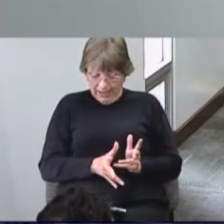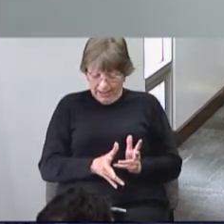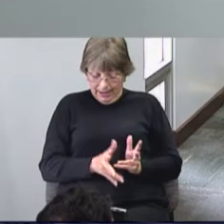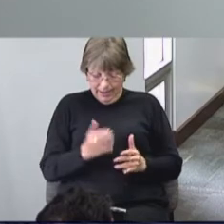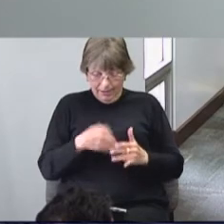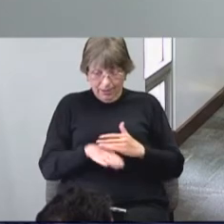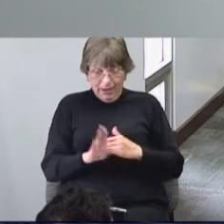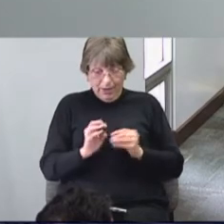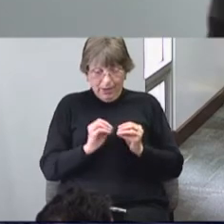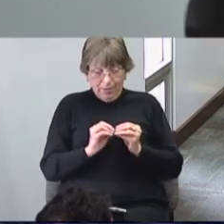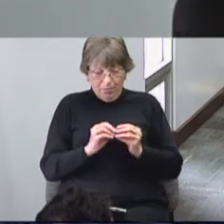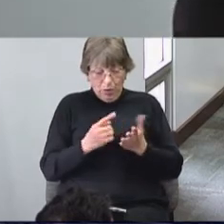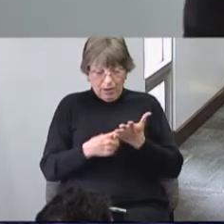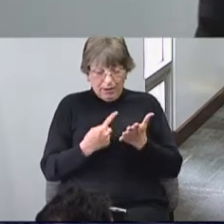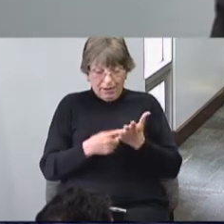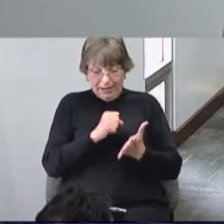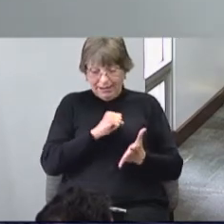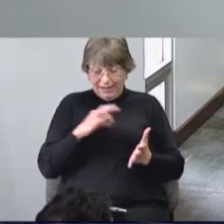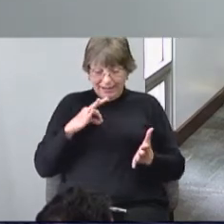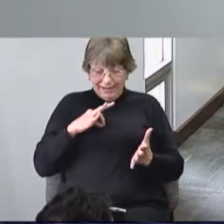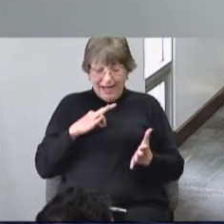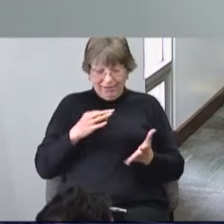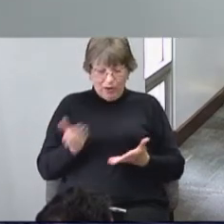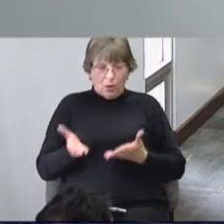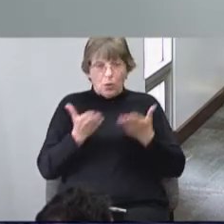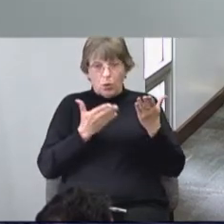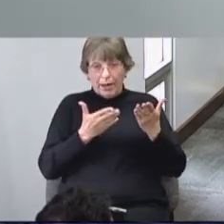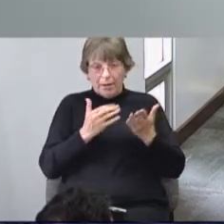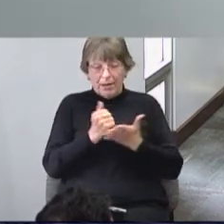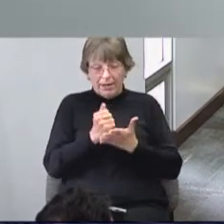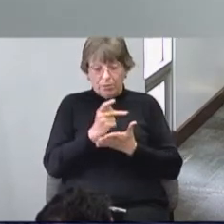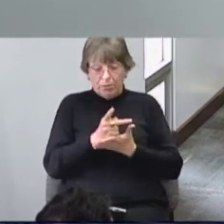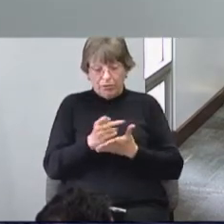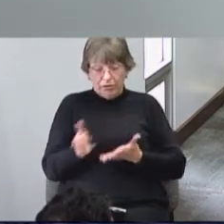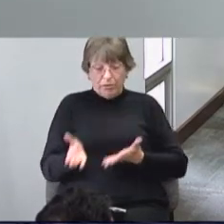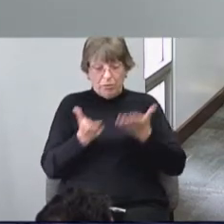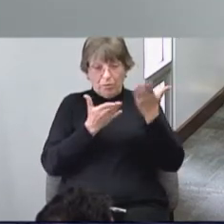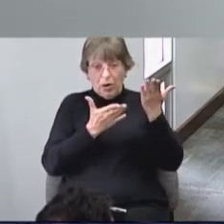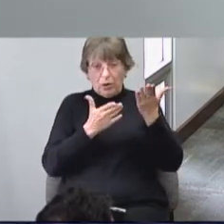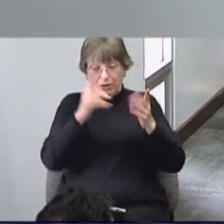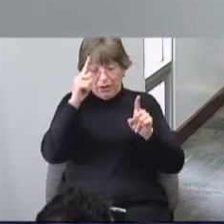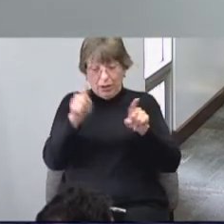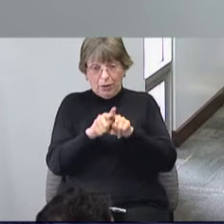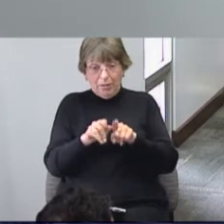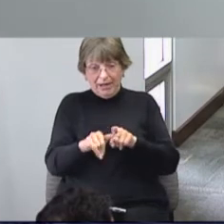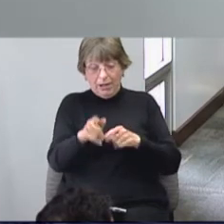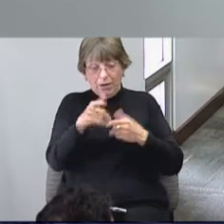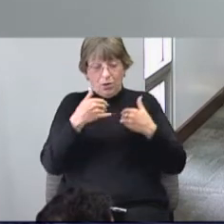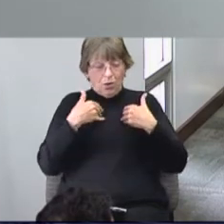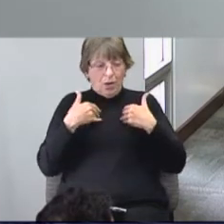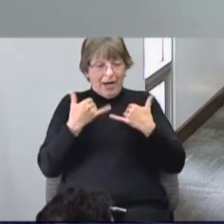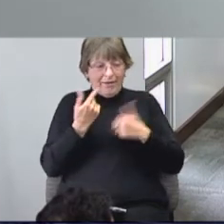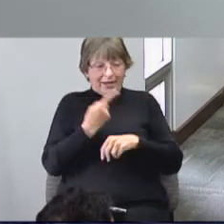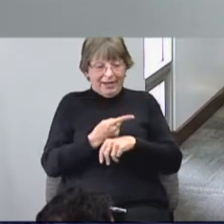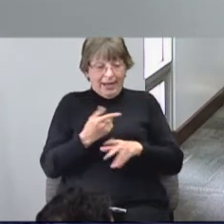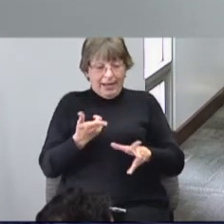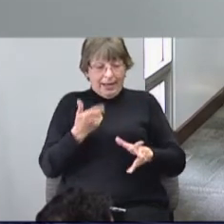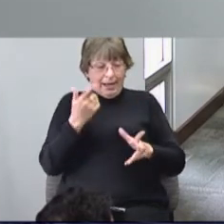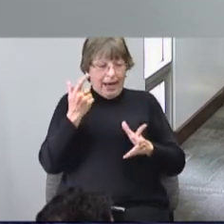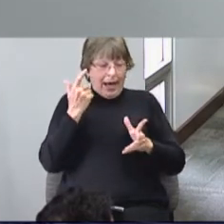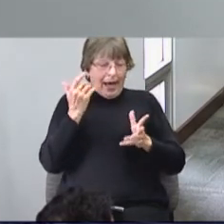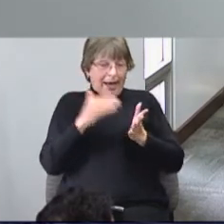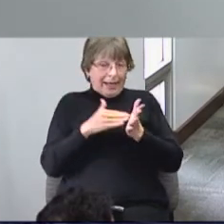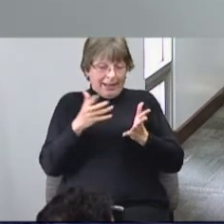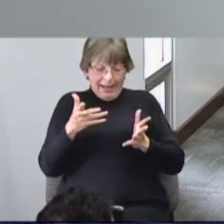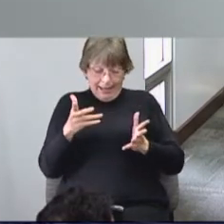more discussion, staff would recommend approval of the proposed agreement that you have before you today. And again, I did note that the